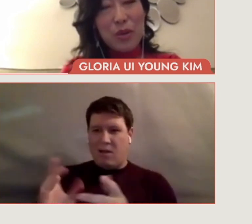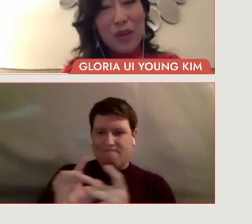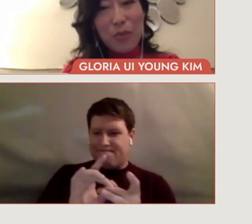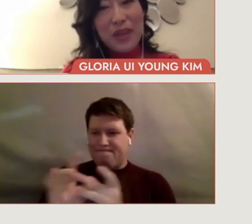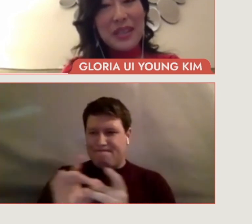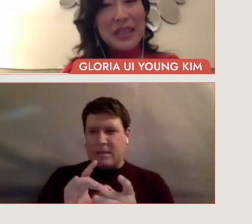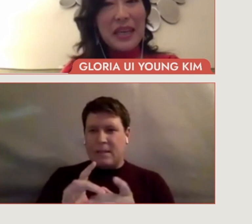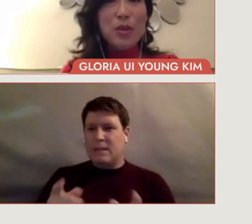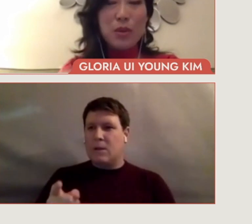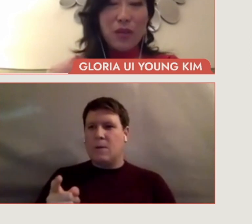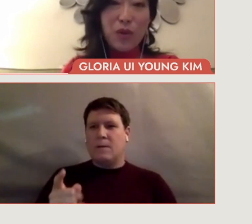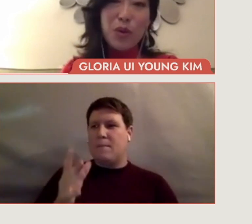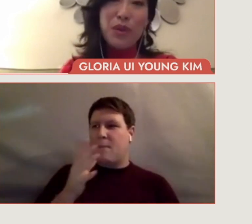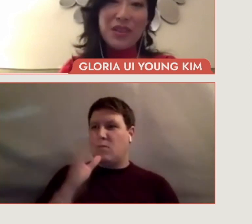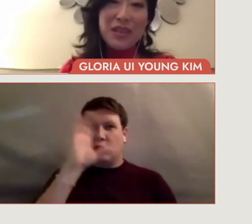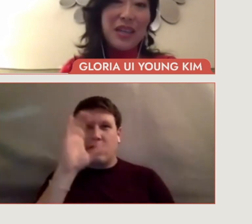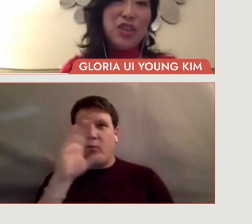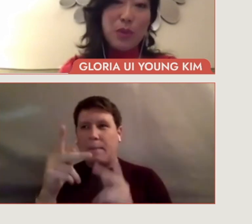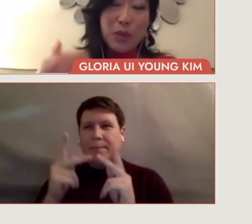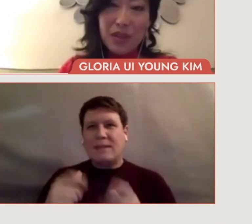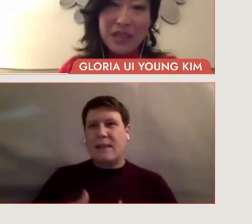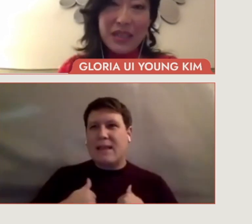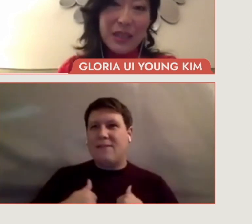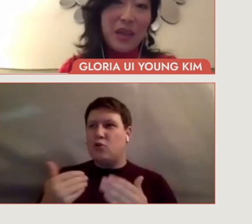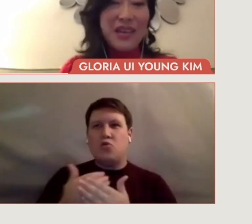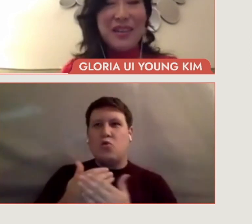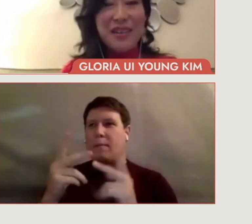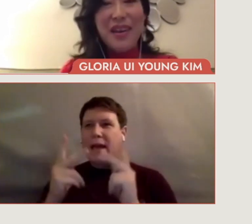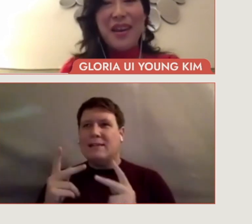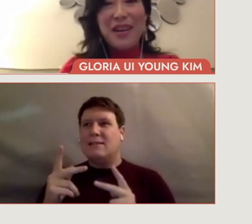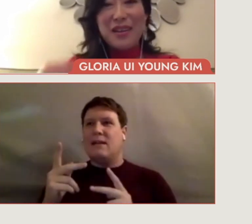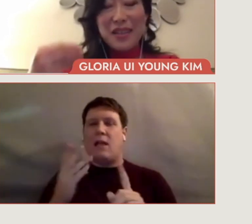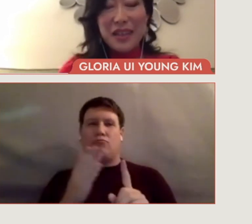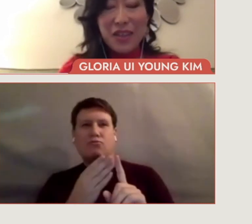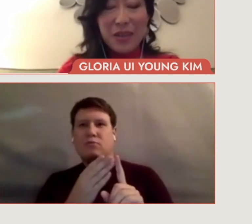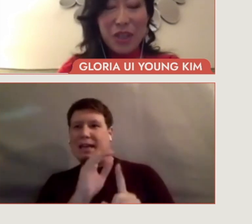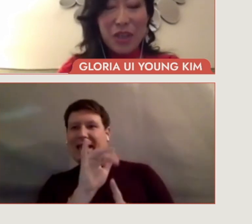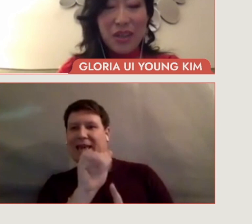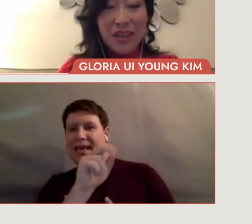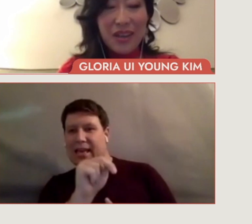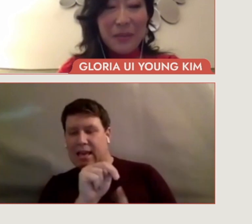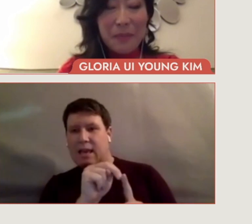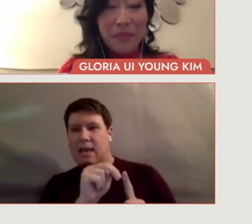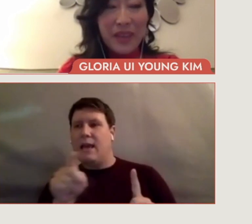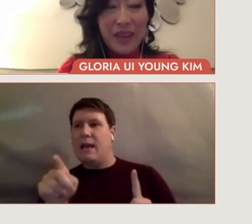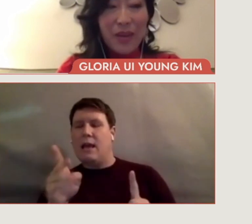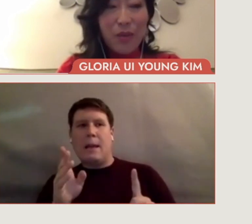she was looking for a place to stay. She was looking for a new place to stay. She was going to see this man, Ian. And